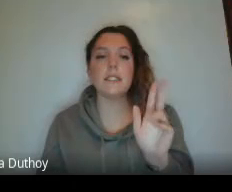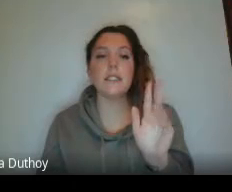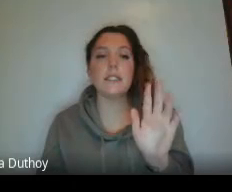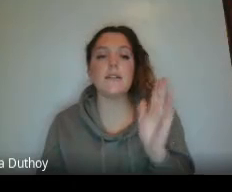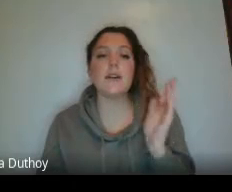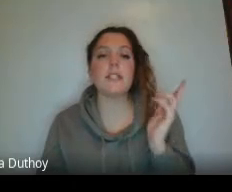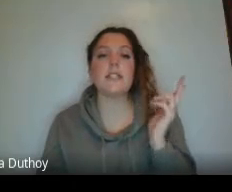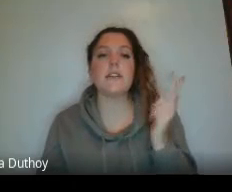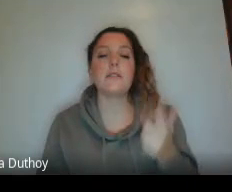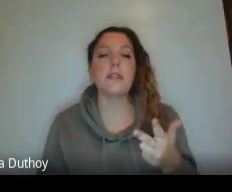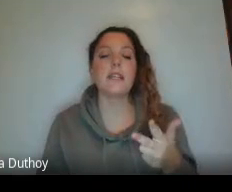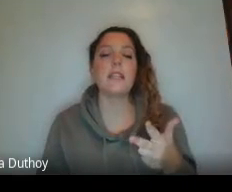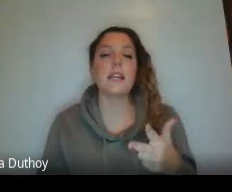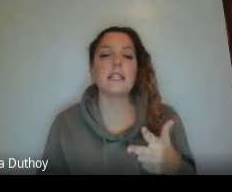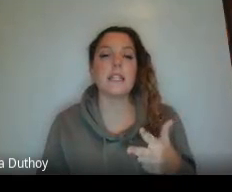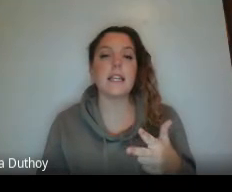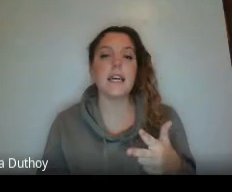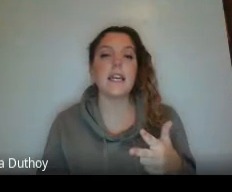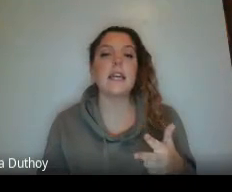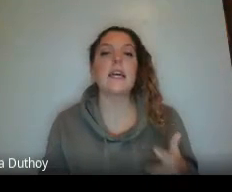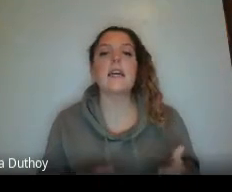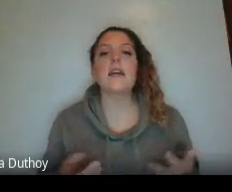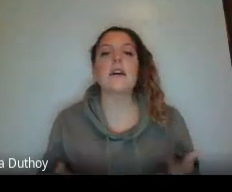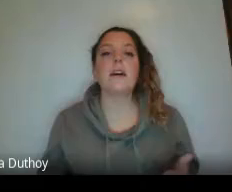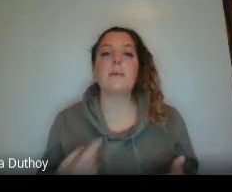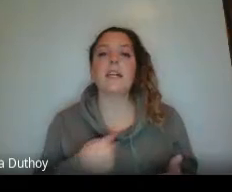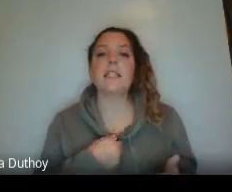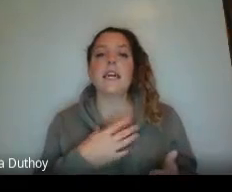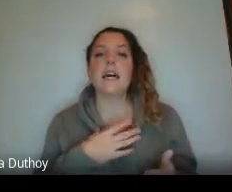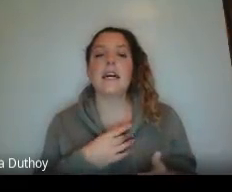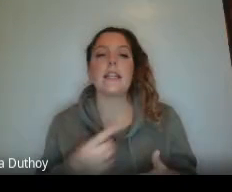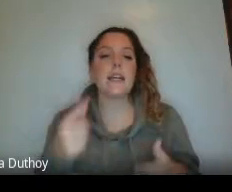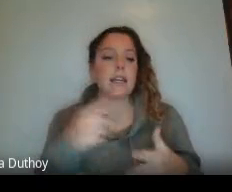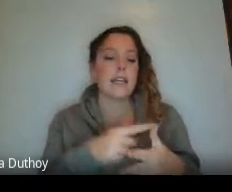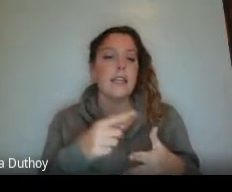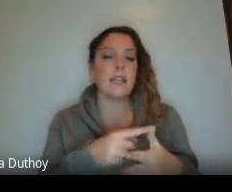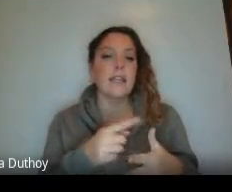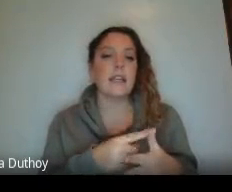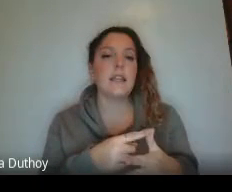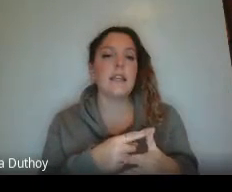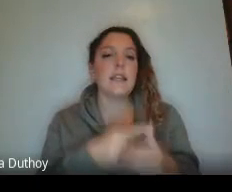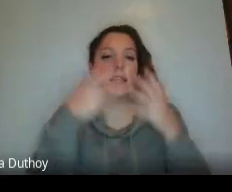you're listing. So if I'm listing 3 things that I like, I could say I like